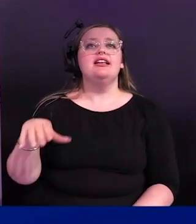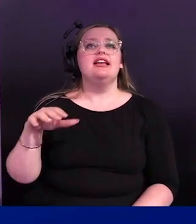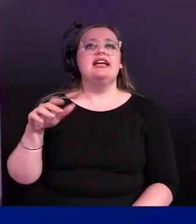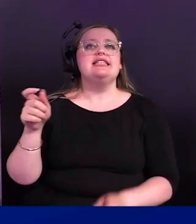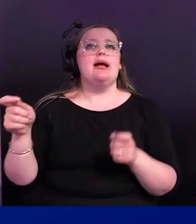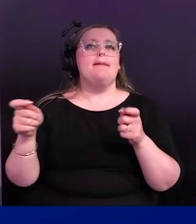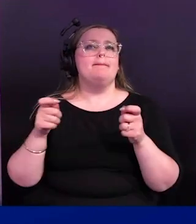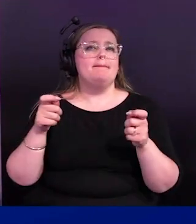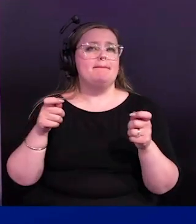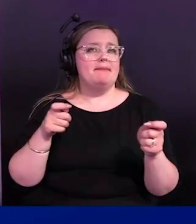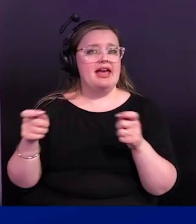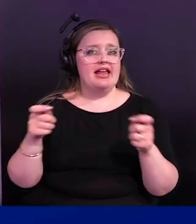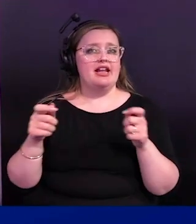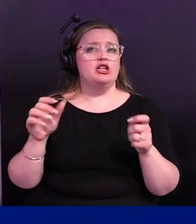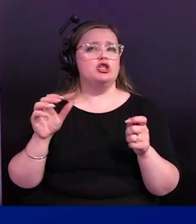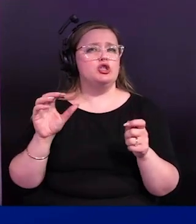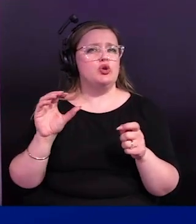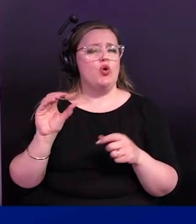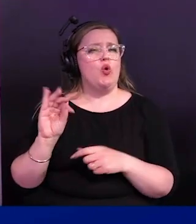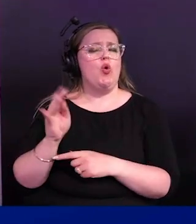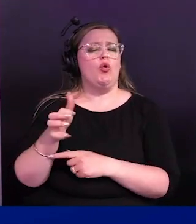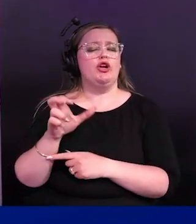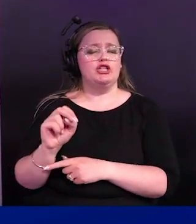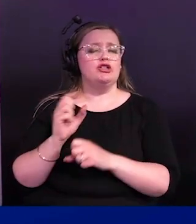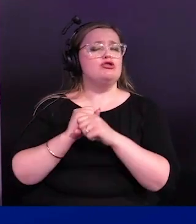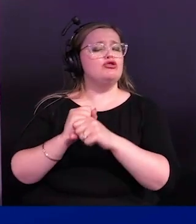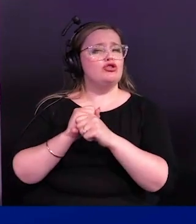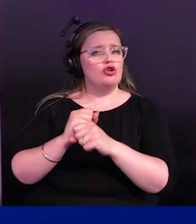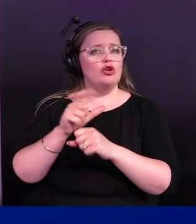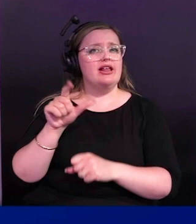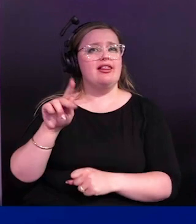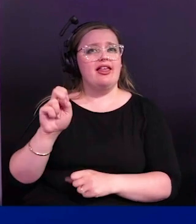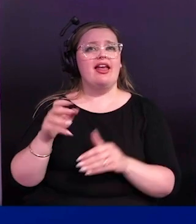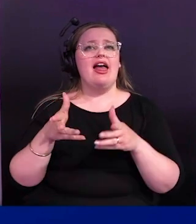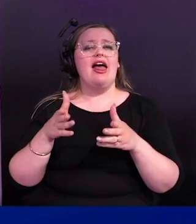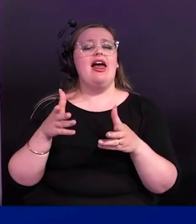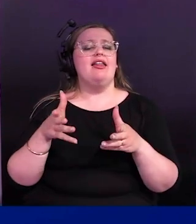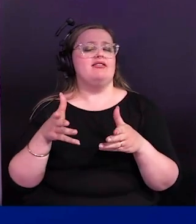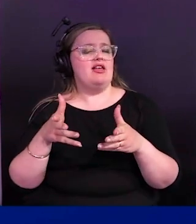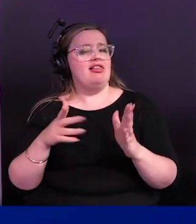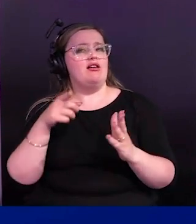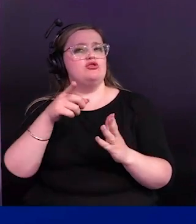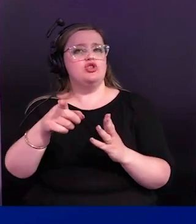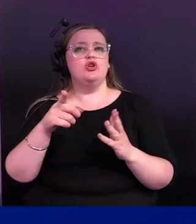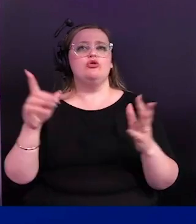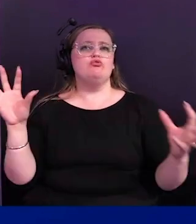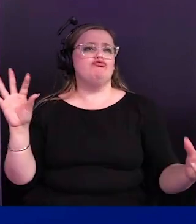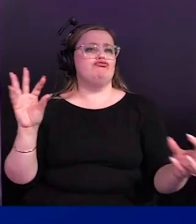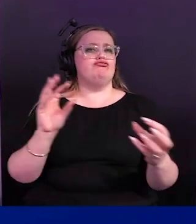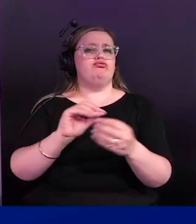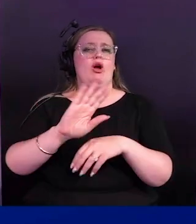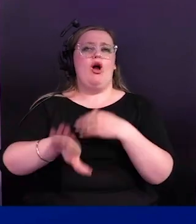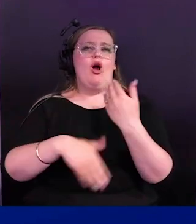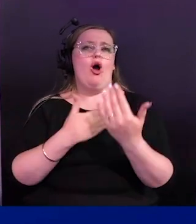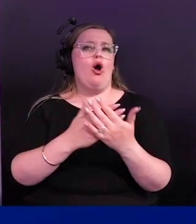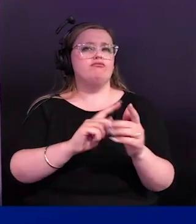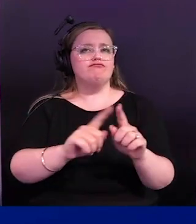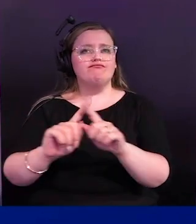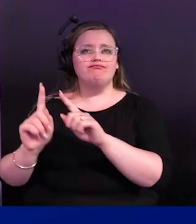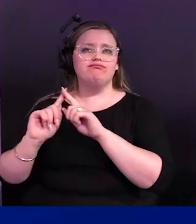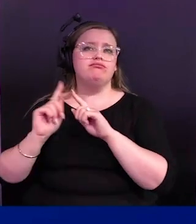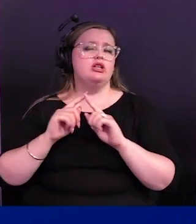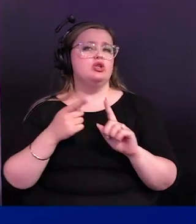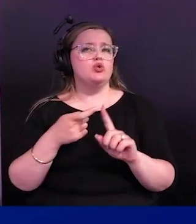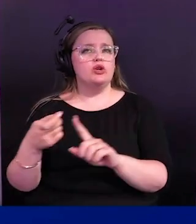managed audit and security lake that allows you to aggregate all of your auditable data sources and